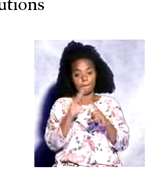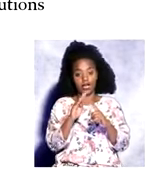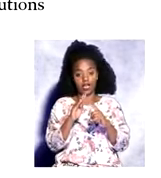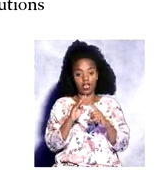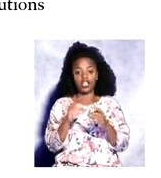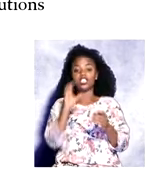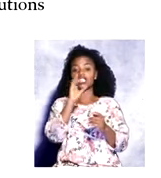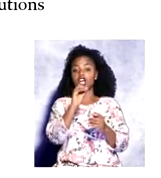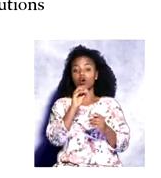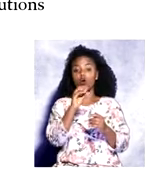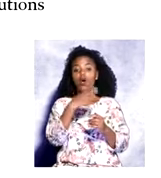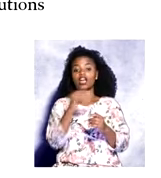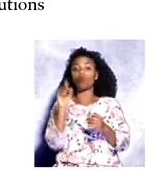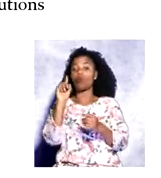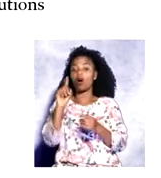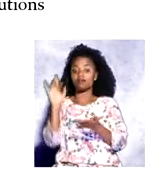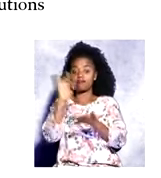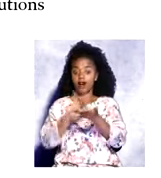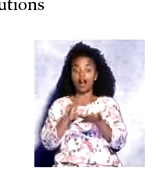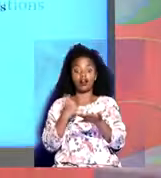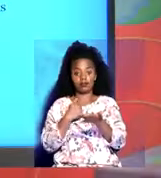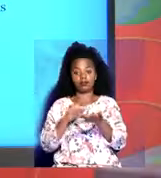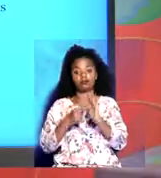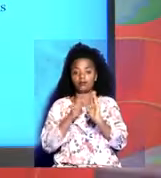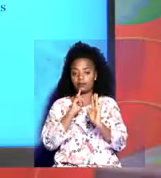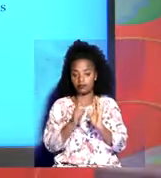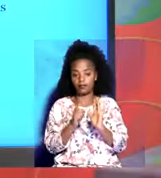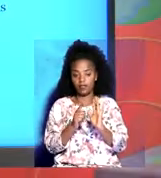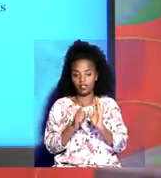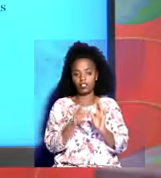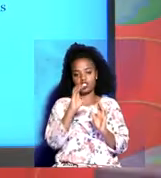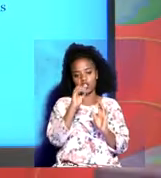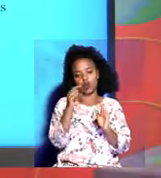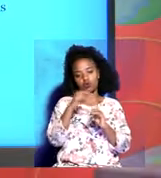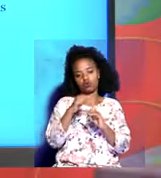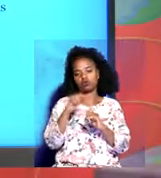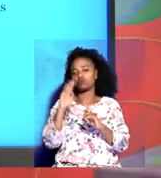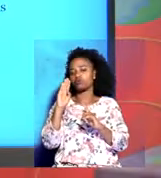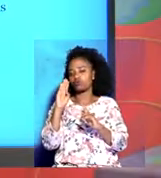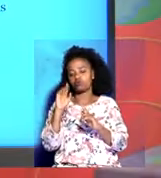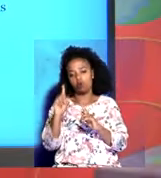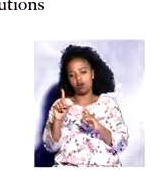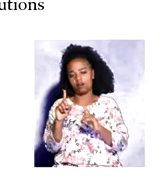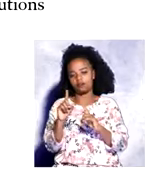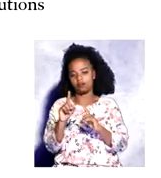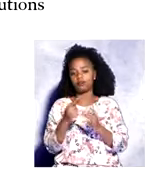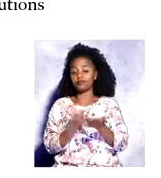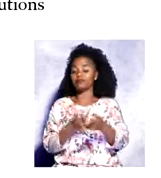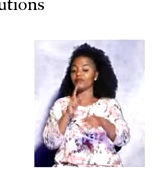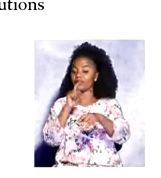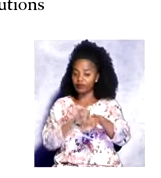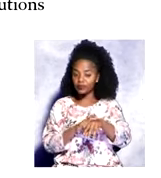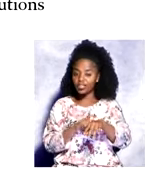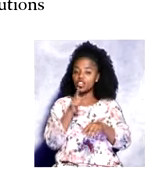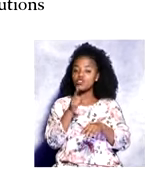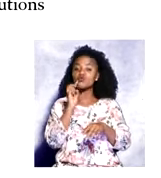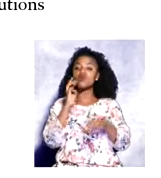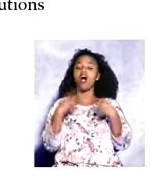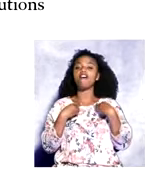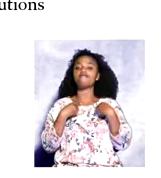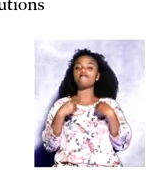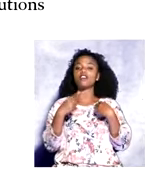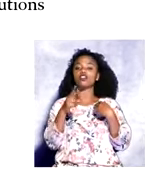0 and 1. Absolute value of b is between 0 and 1. So in this case, you have two